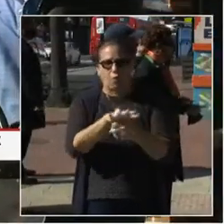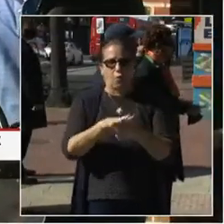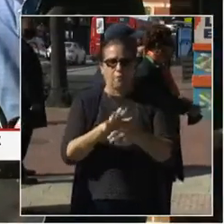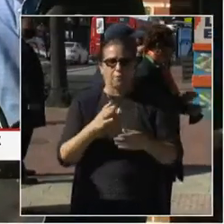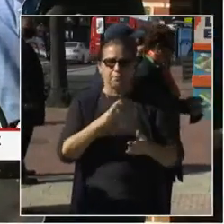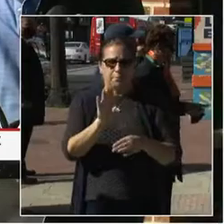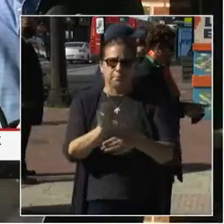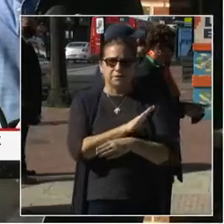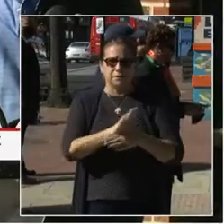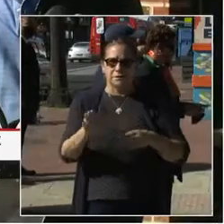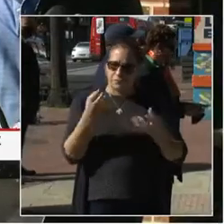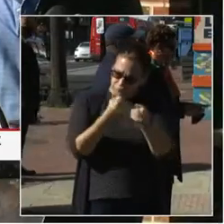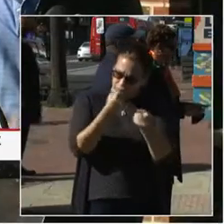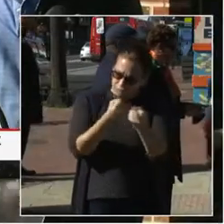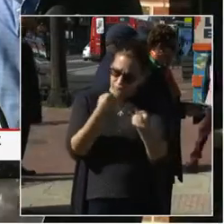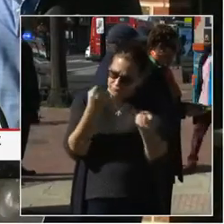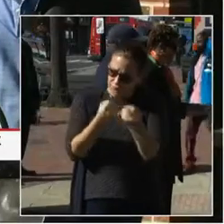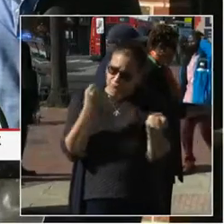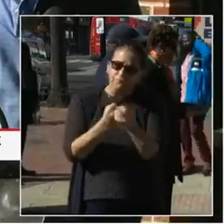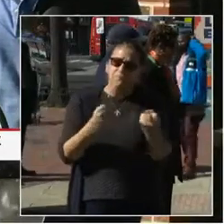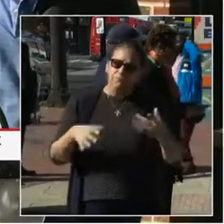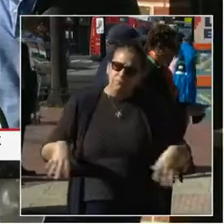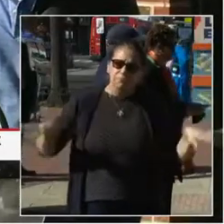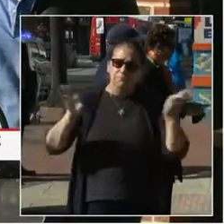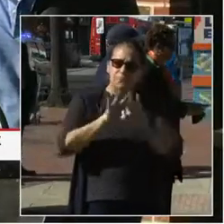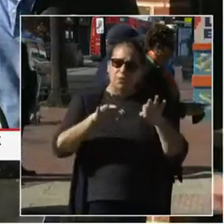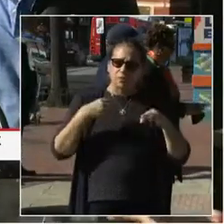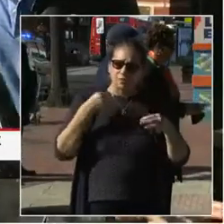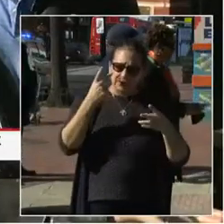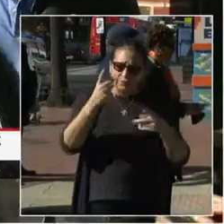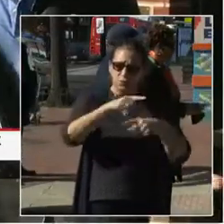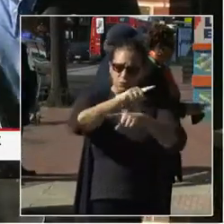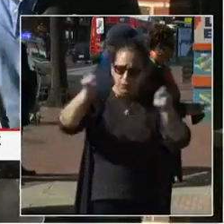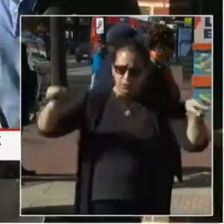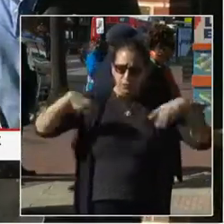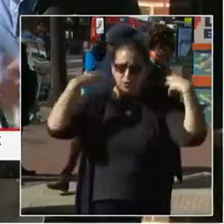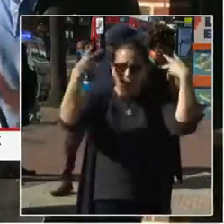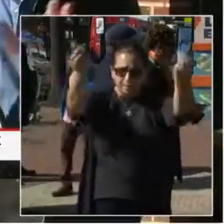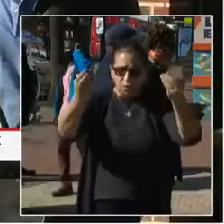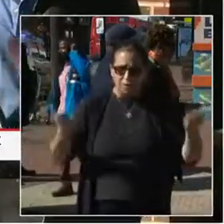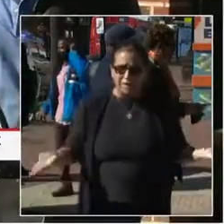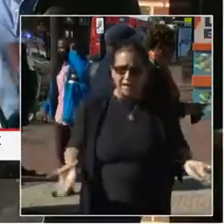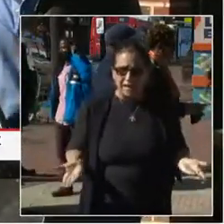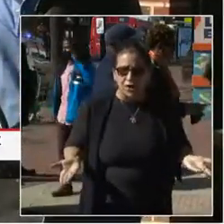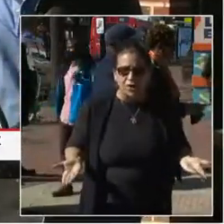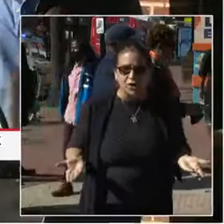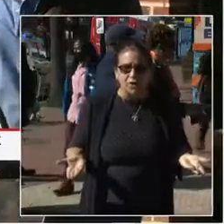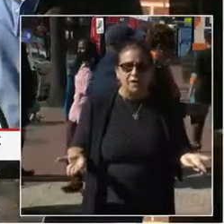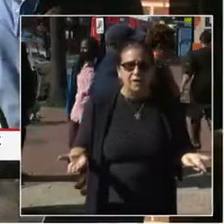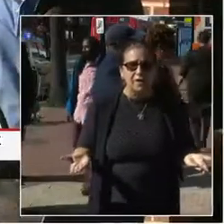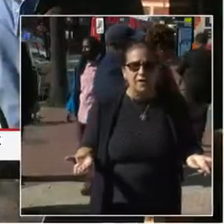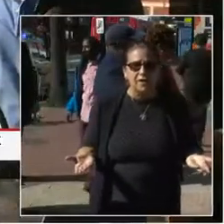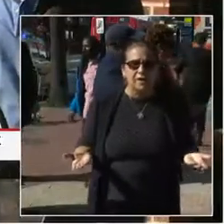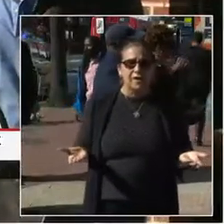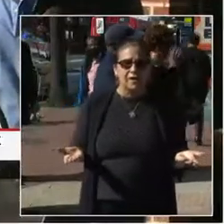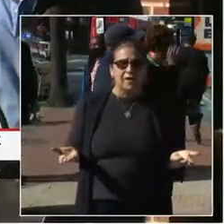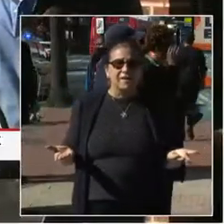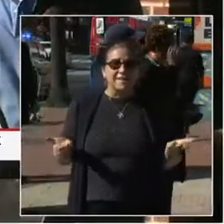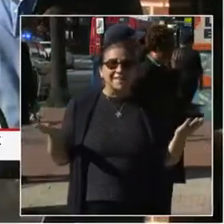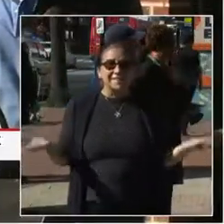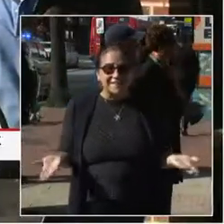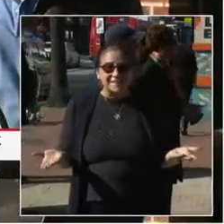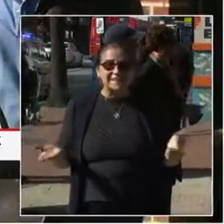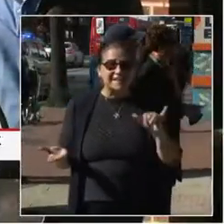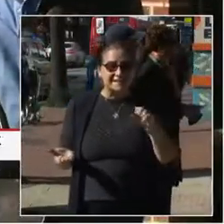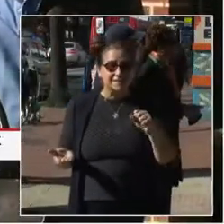small children, it's been a little while, but I remember what it was like to take advantage of Restaurant Week, and I'm going to keep trying to do it again today. I think we're going to get a